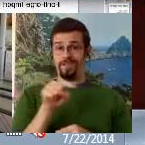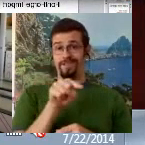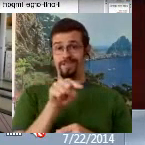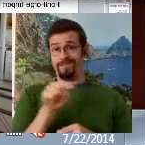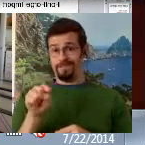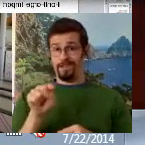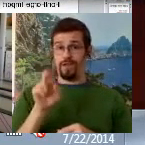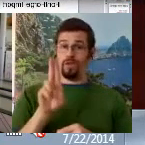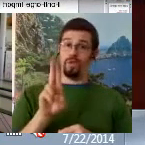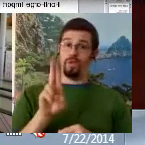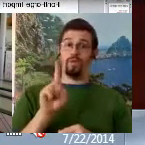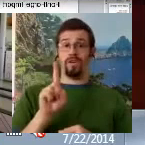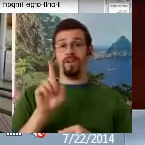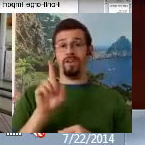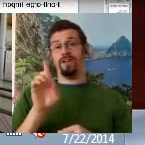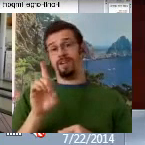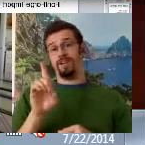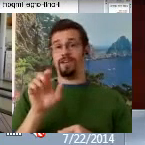and there's